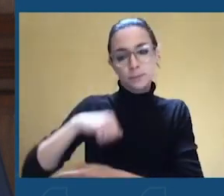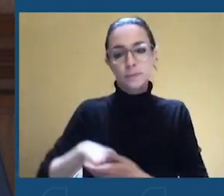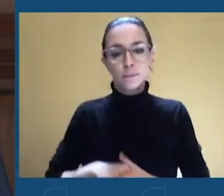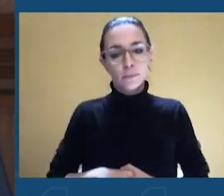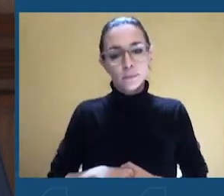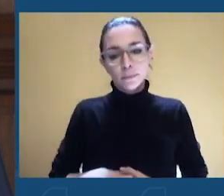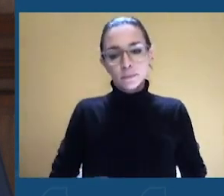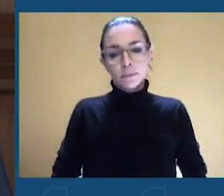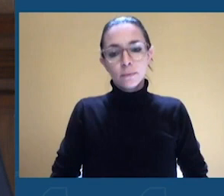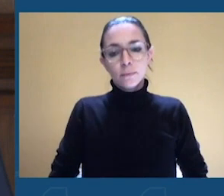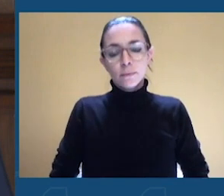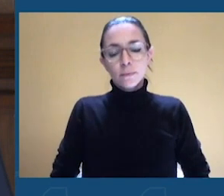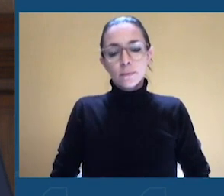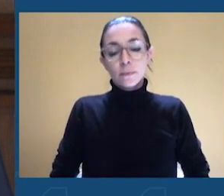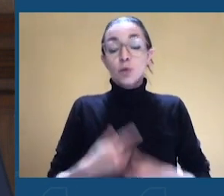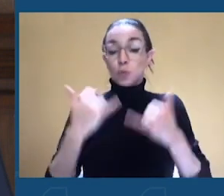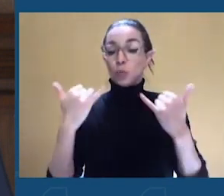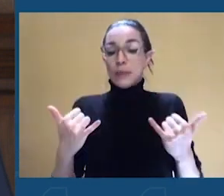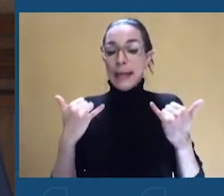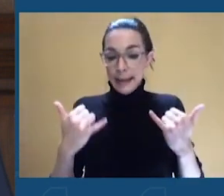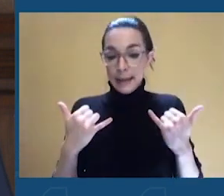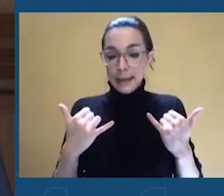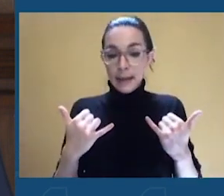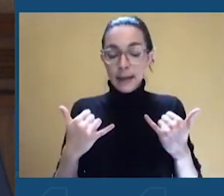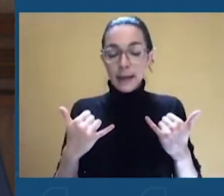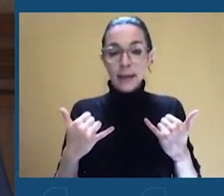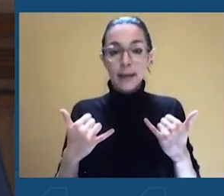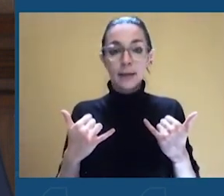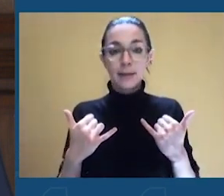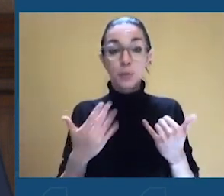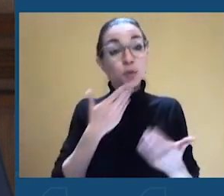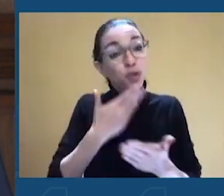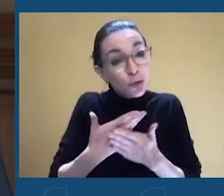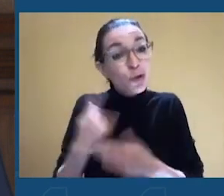Now, as for today, which is a good day,